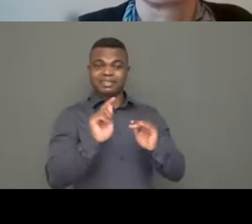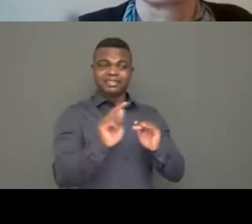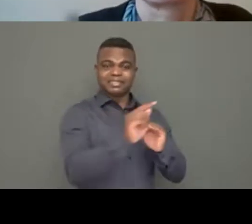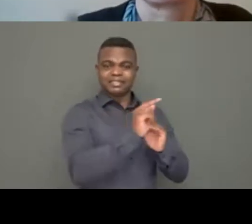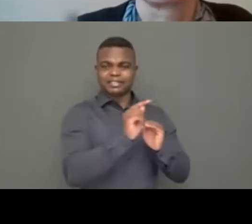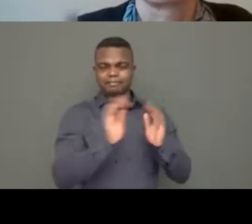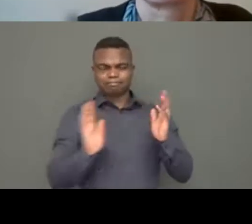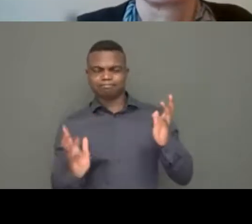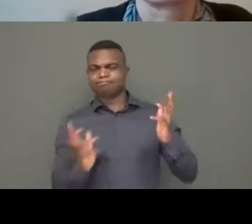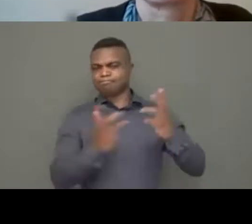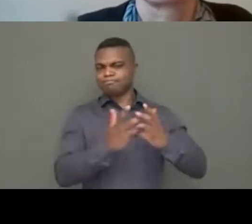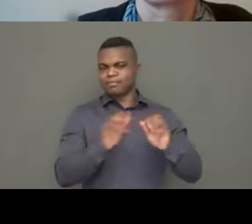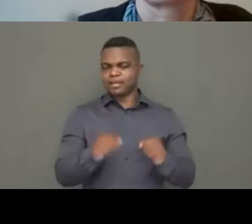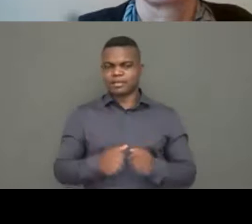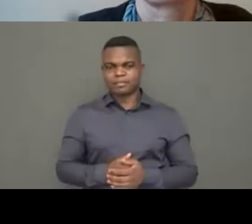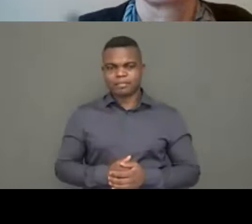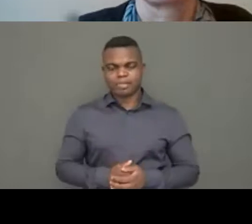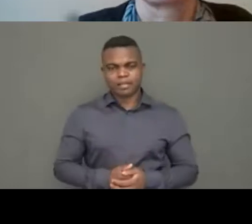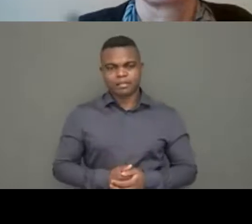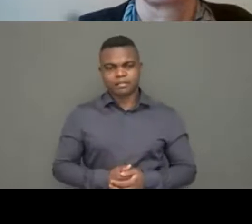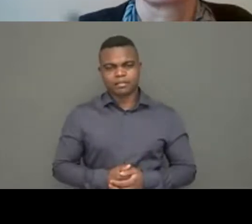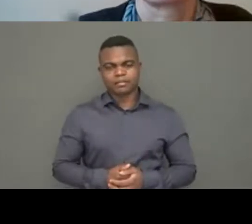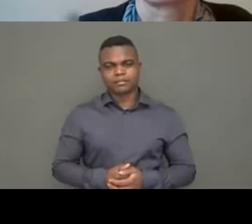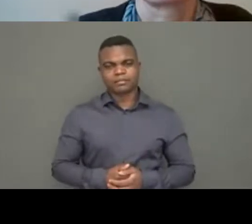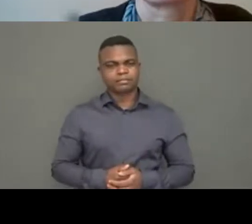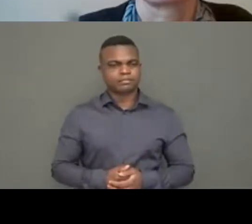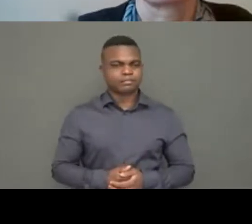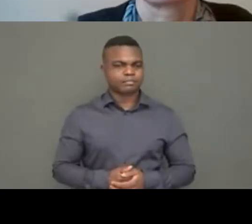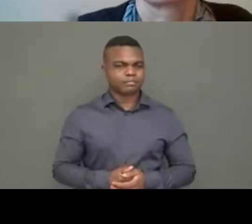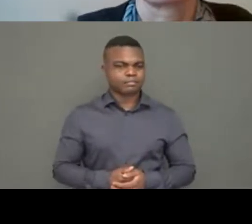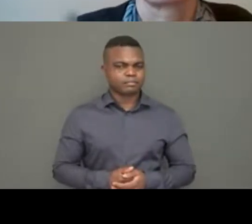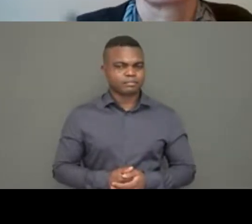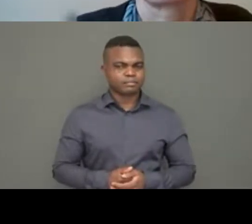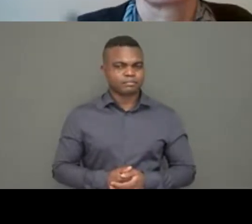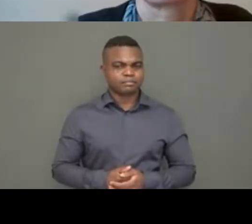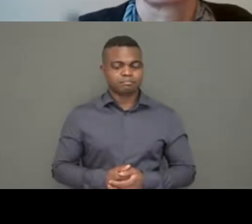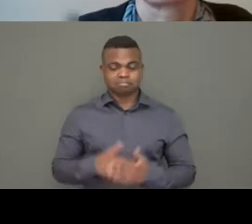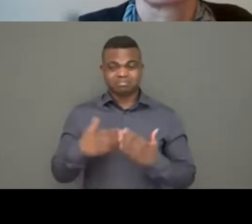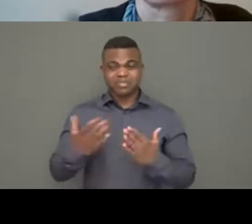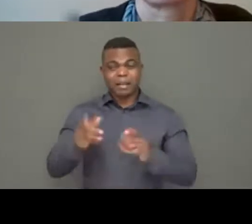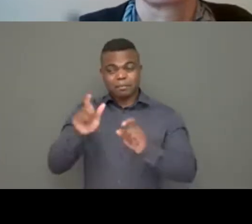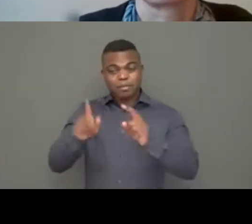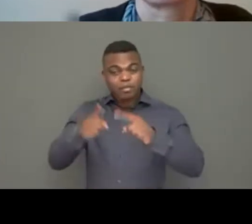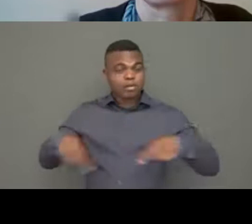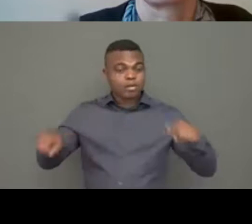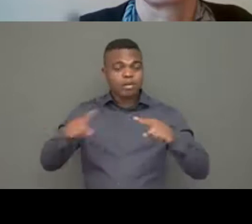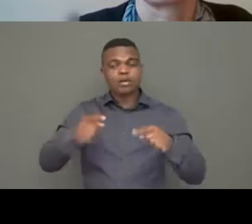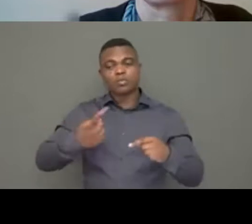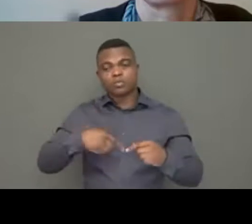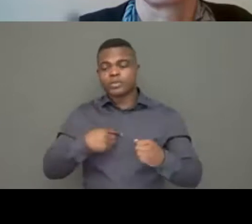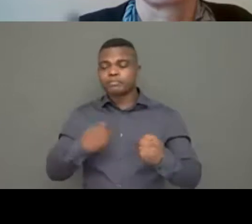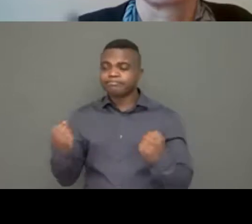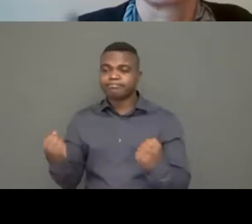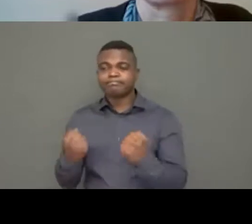people, or sustainable livelihood. So alone, although we have that vision and goodwill, we cannot solve all